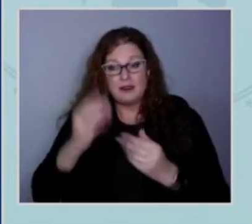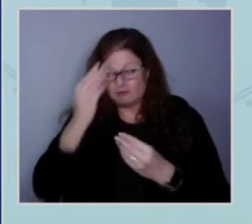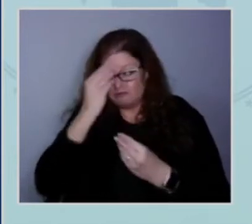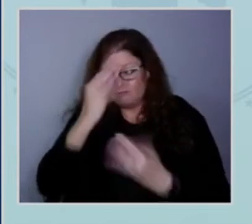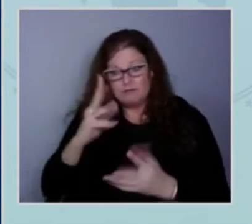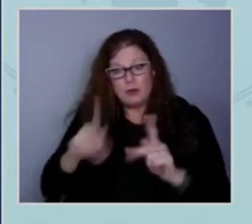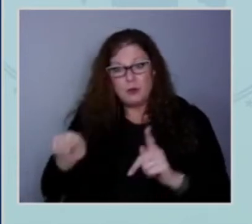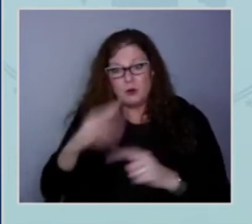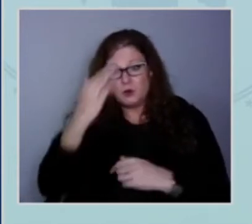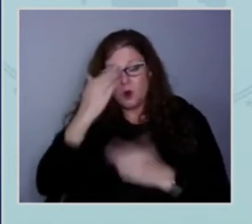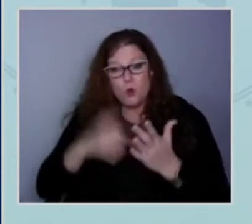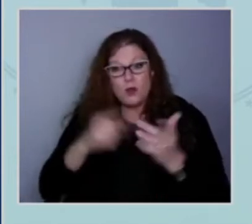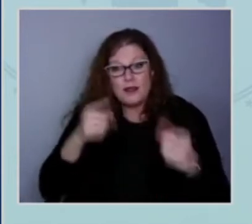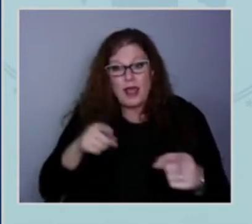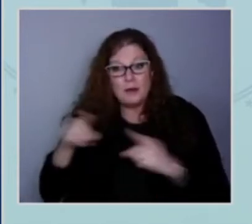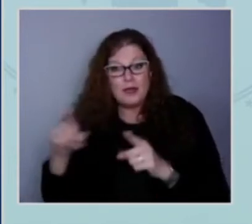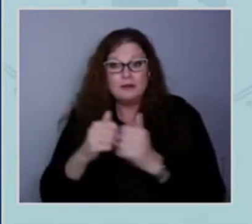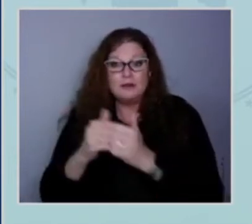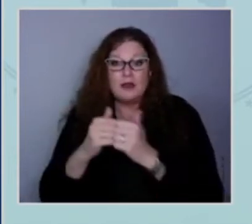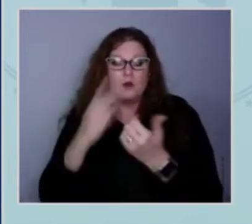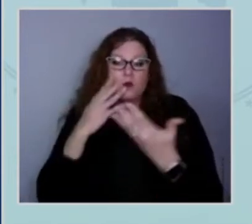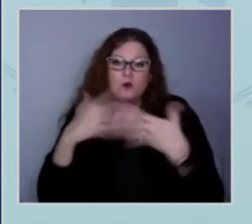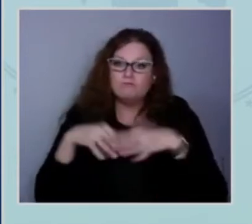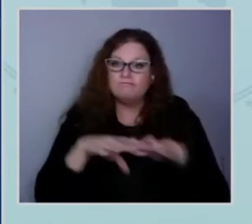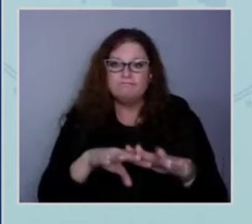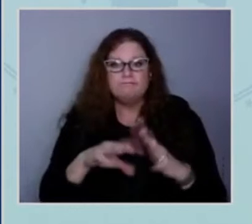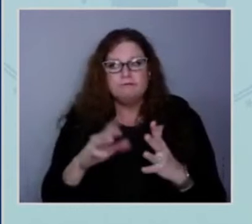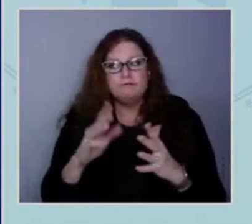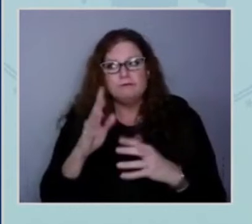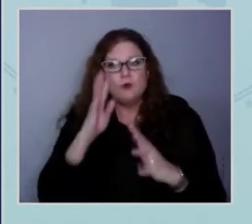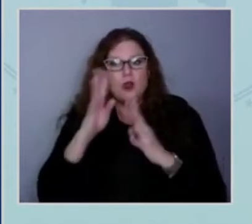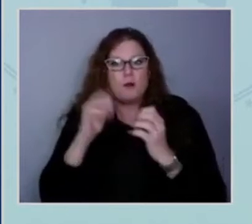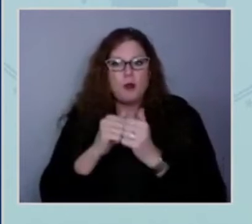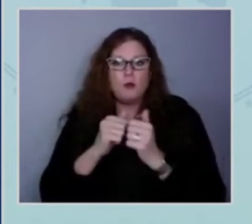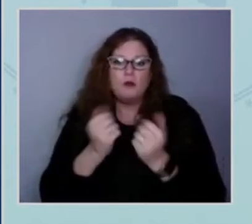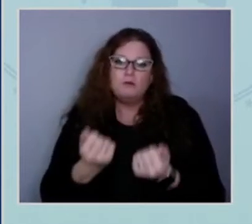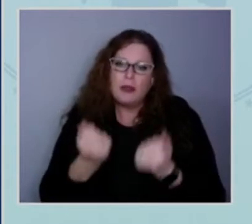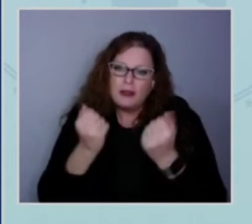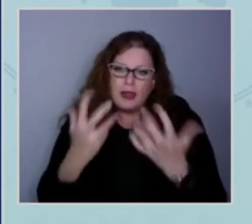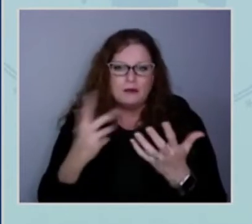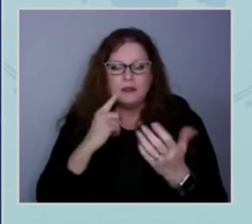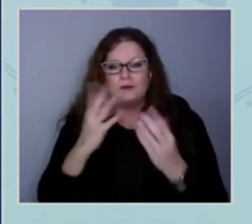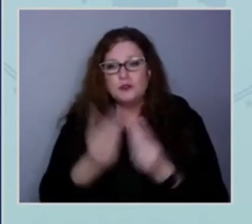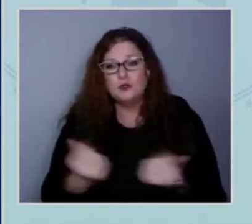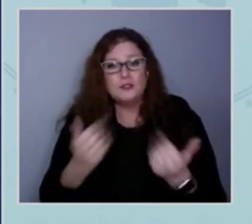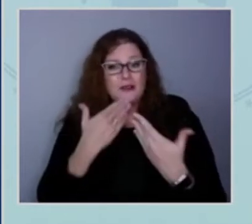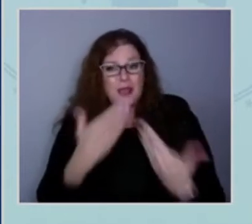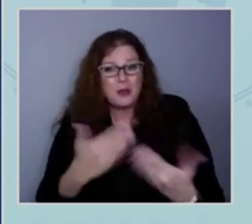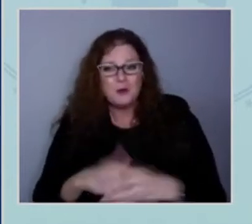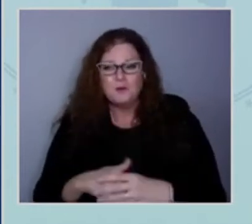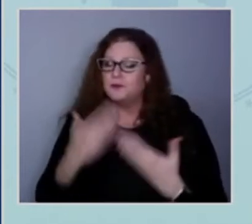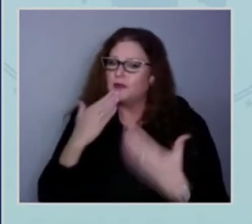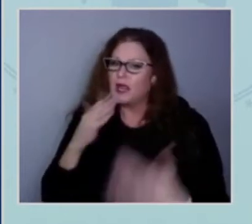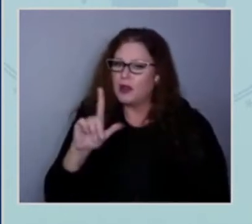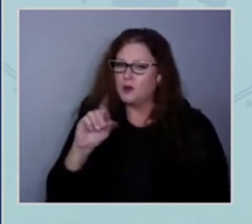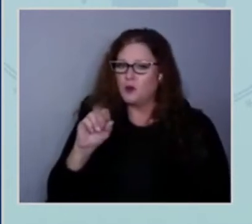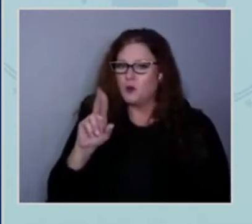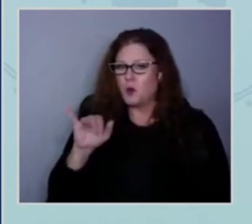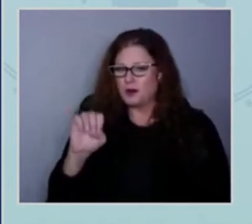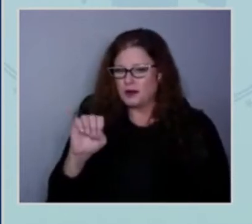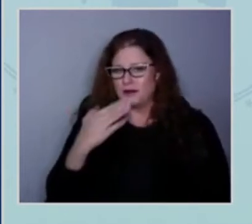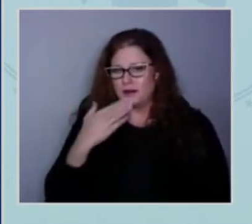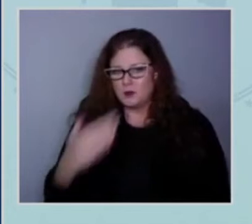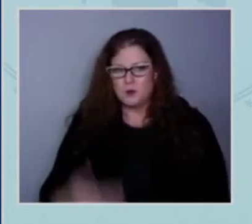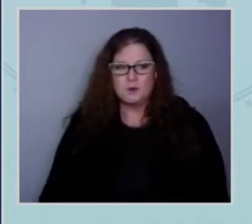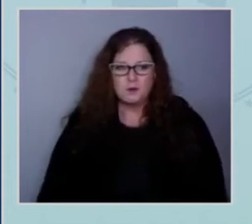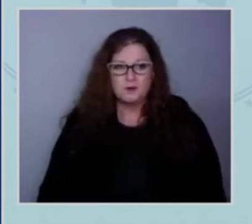together, people, we let everybody know what's going on, and together we can work it out, and hopefully we'll come up with plenty of